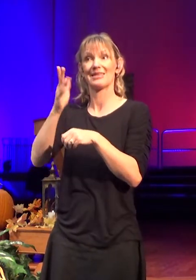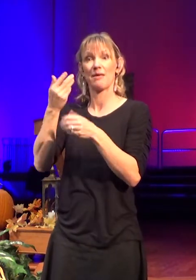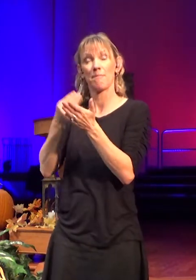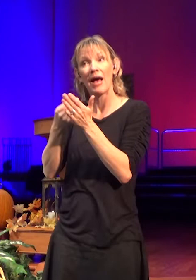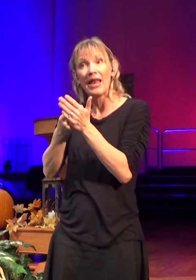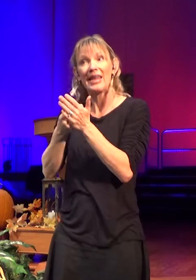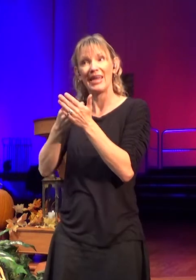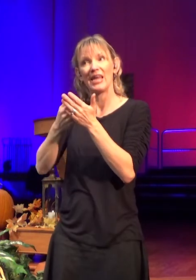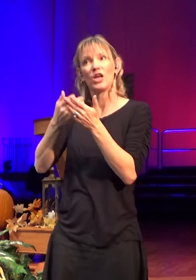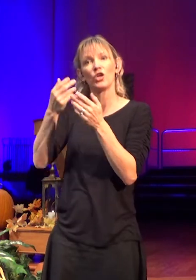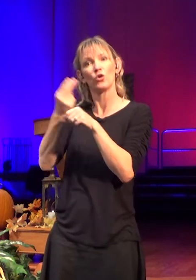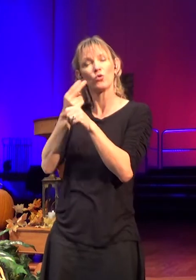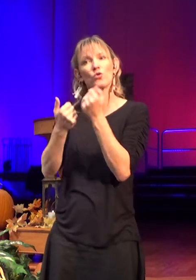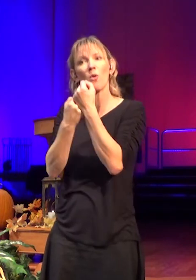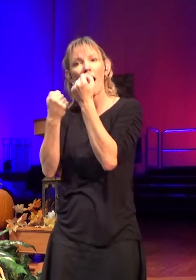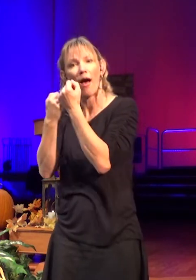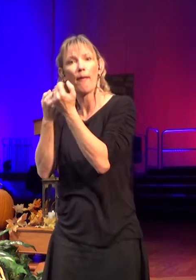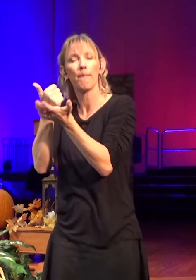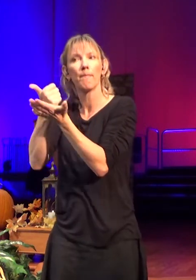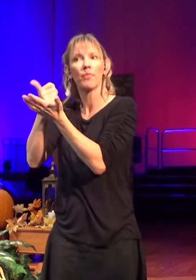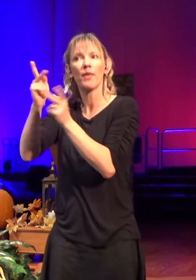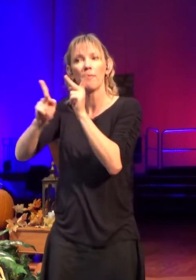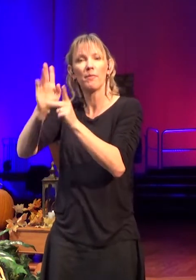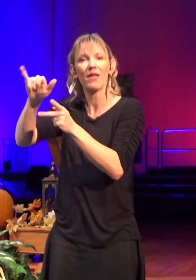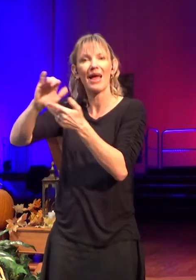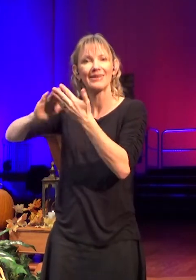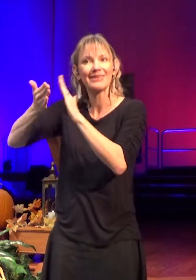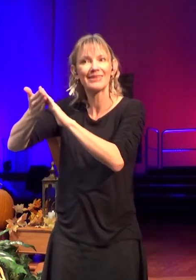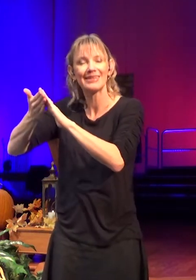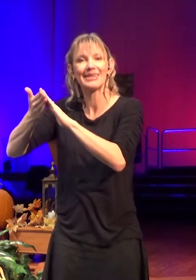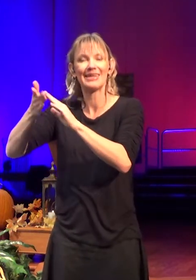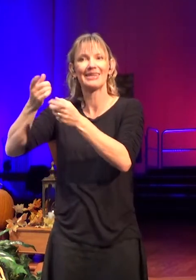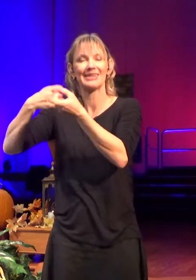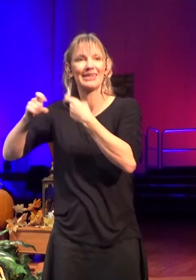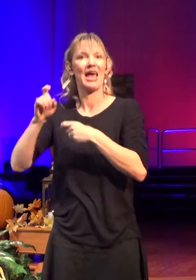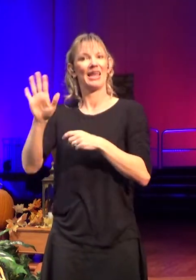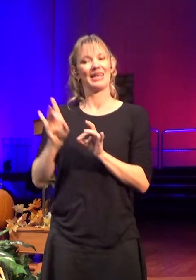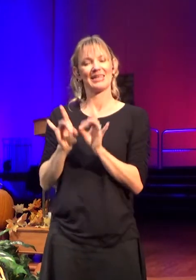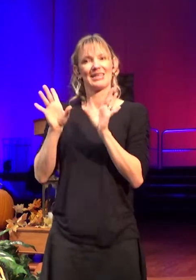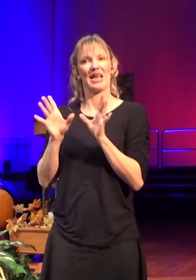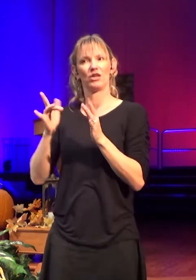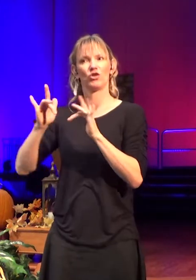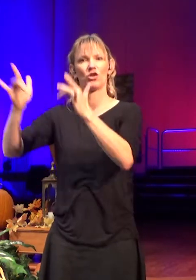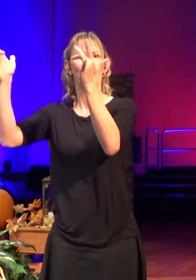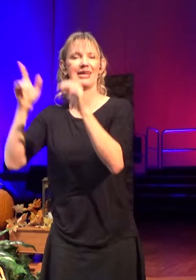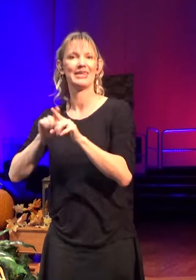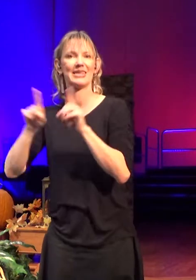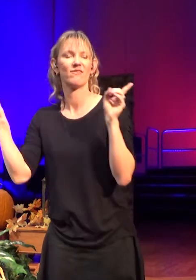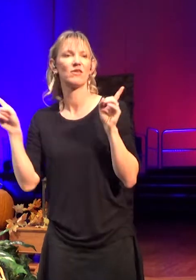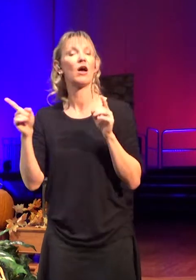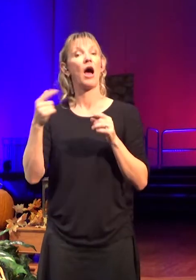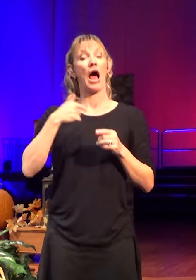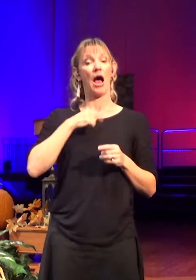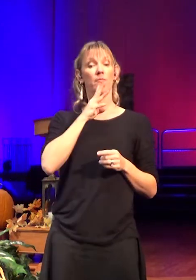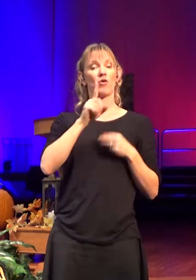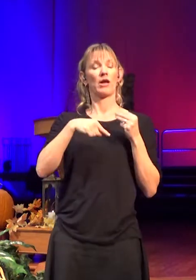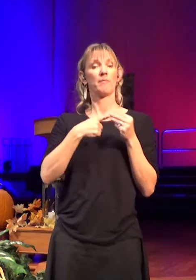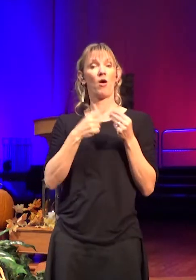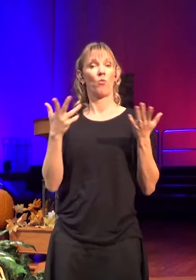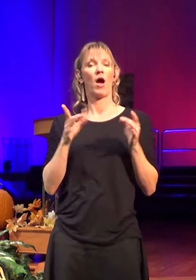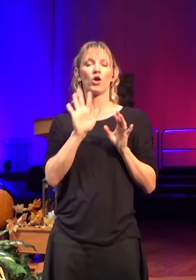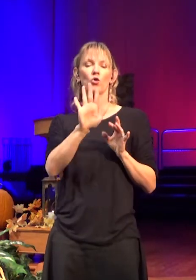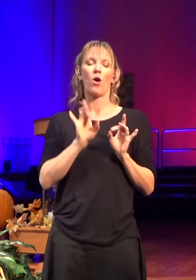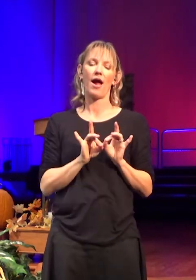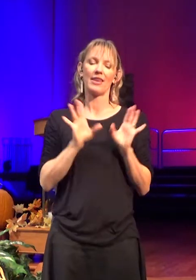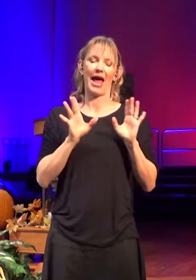people of Bedford Falls, he's making a sacrifice, but he's learning to shine his light in a different way. What I'm talking about is